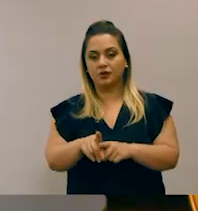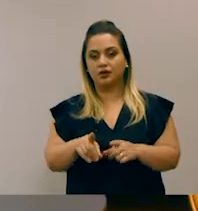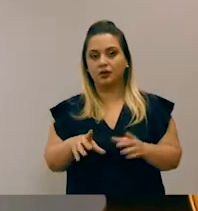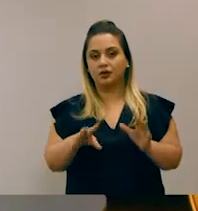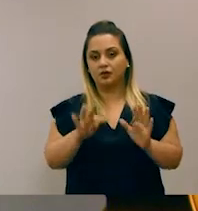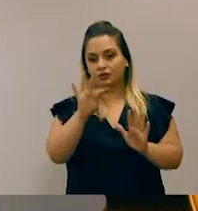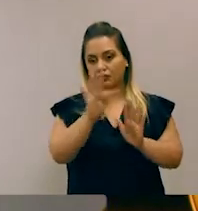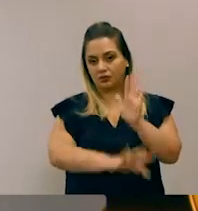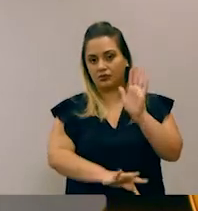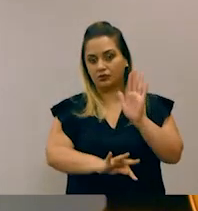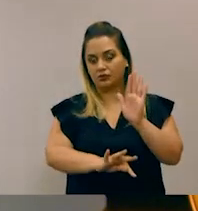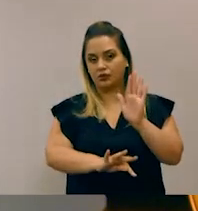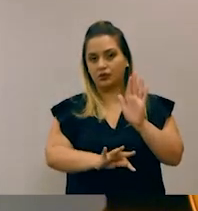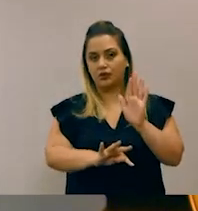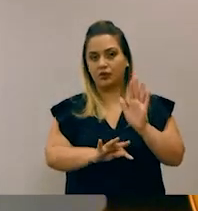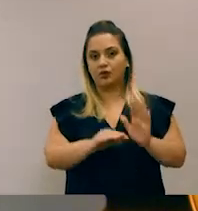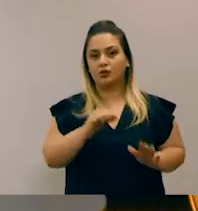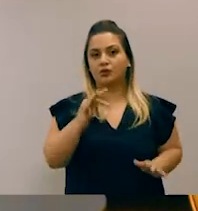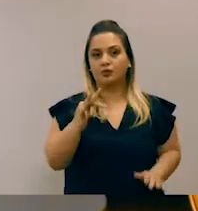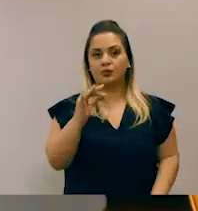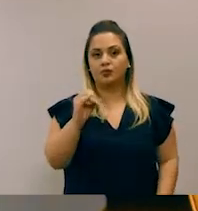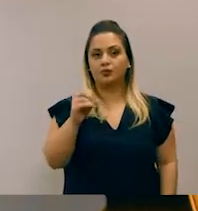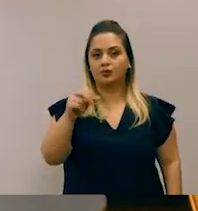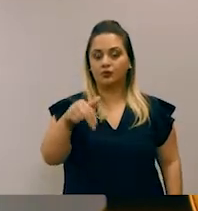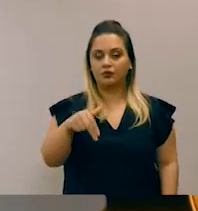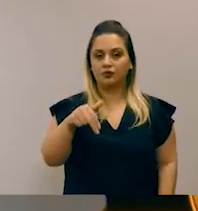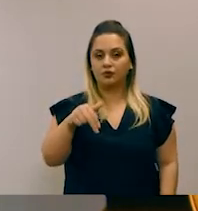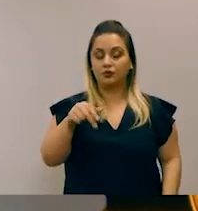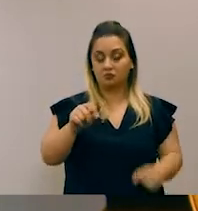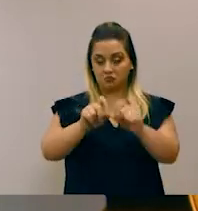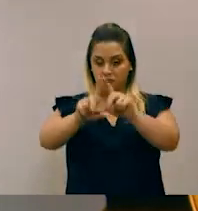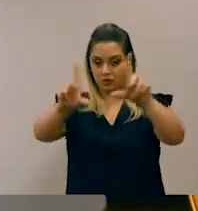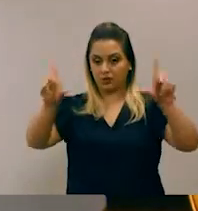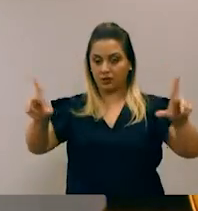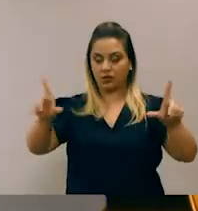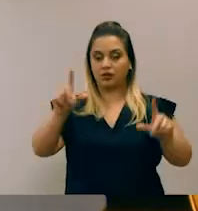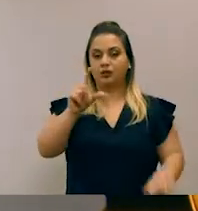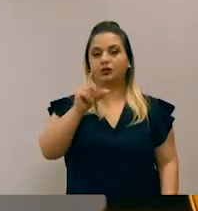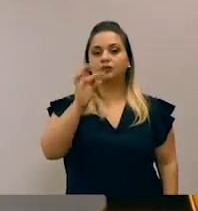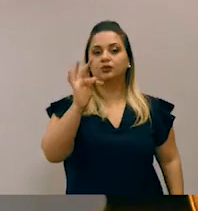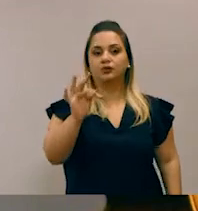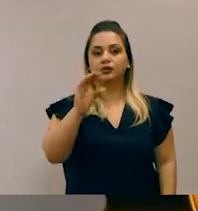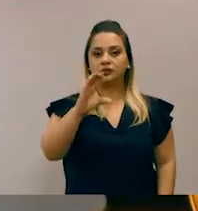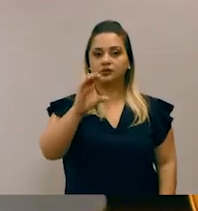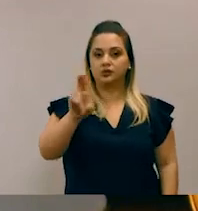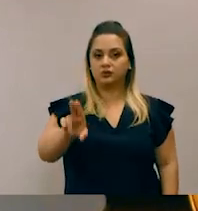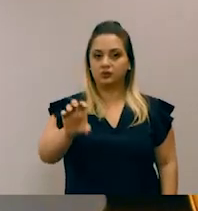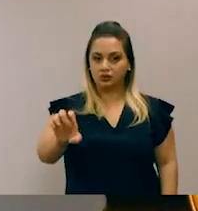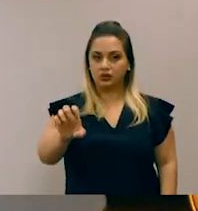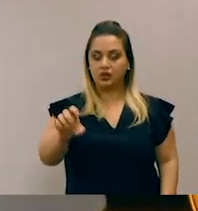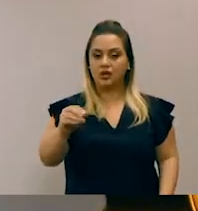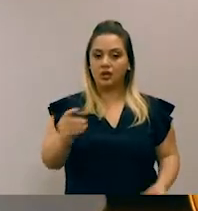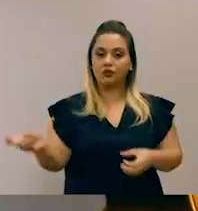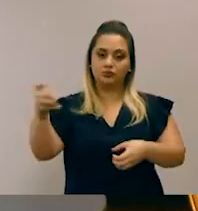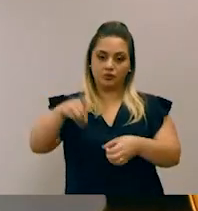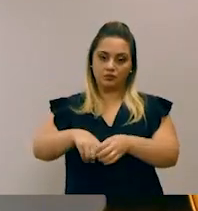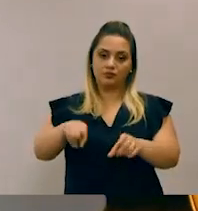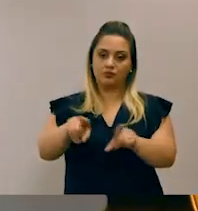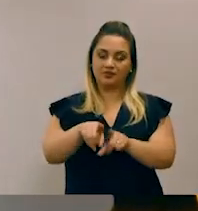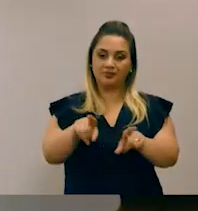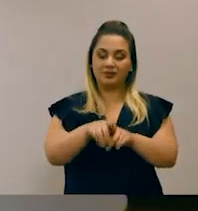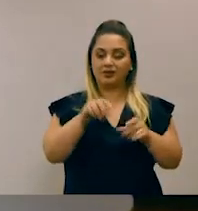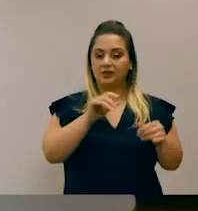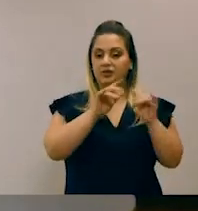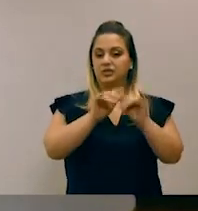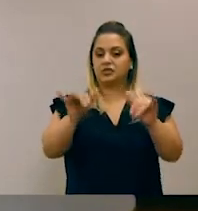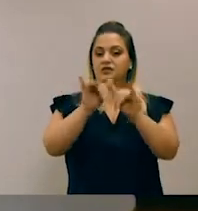of the text, the raw text, the front hand for the screen of TC. I also return